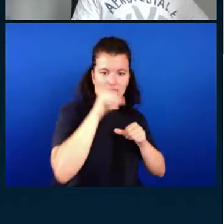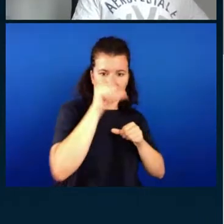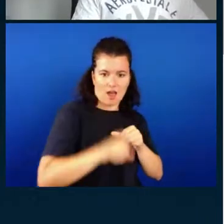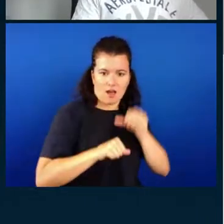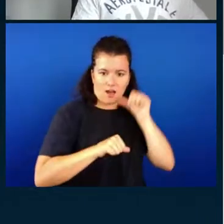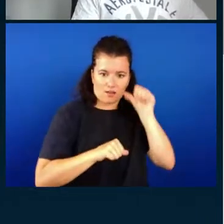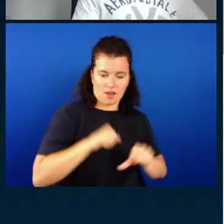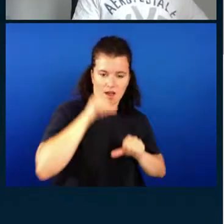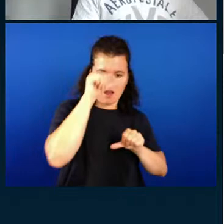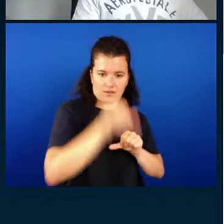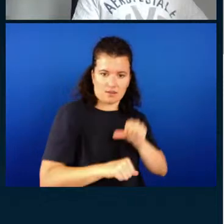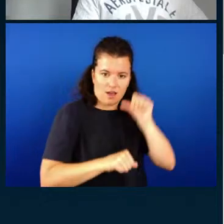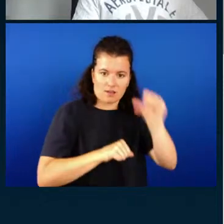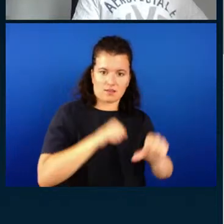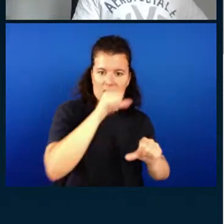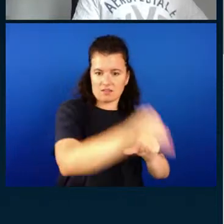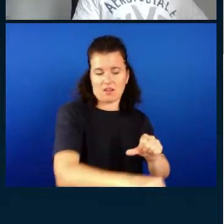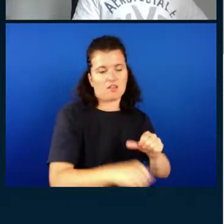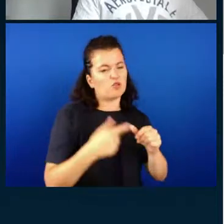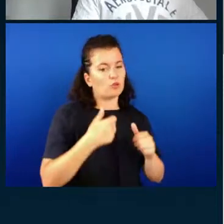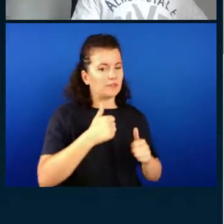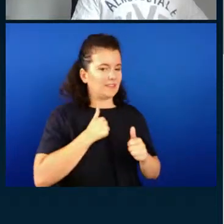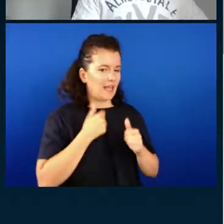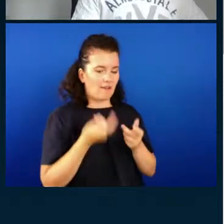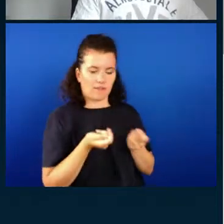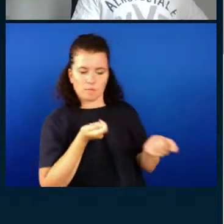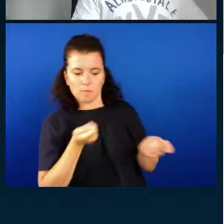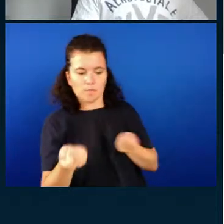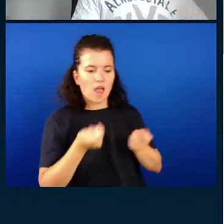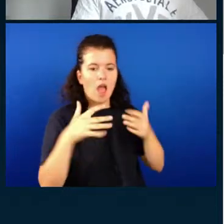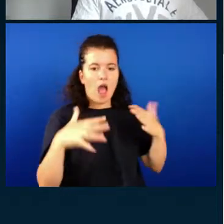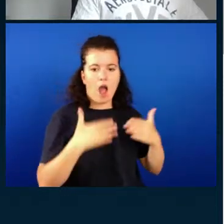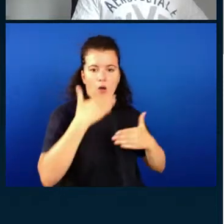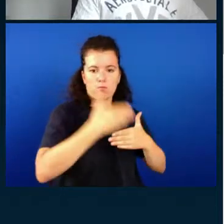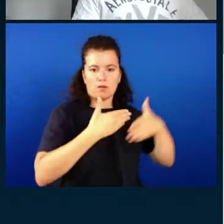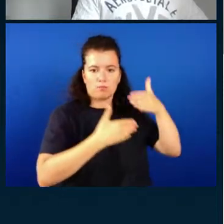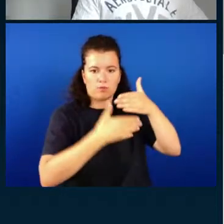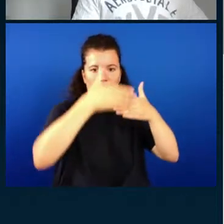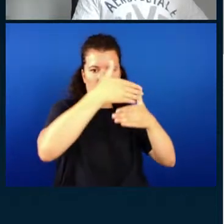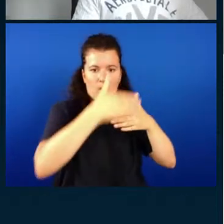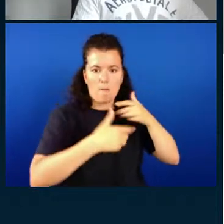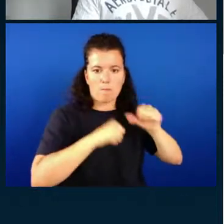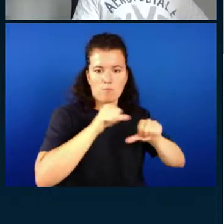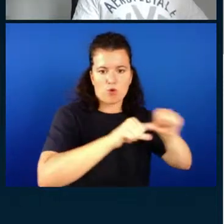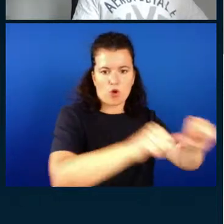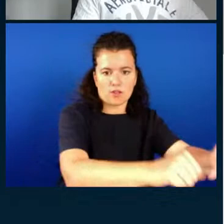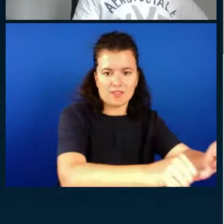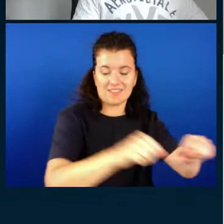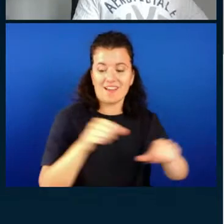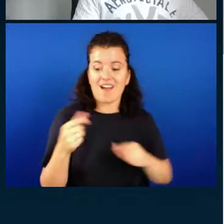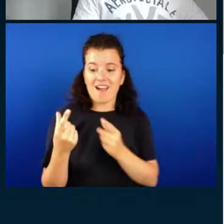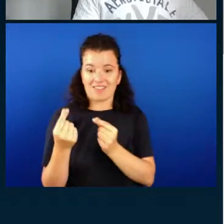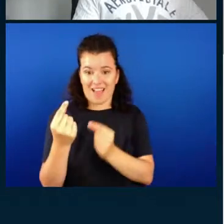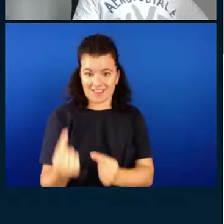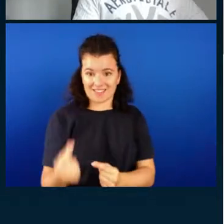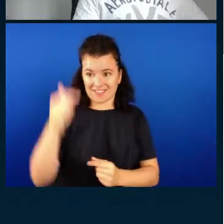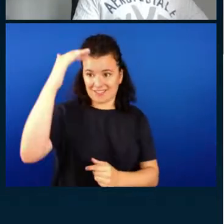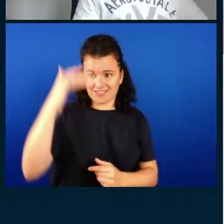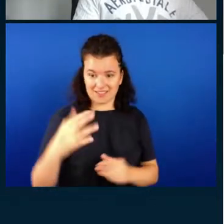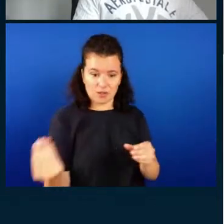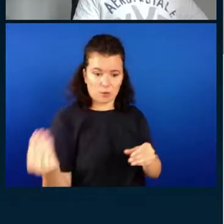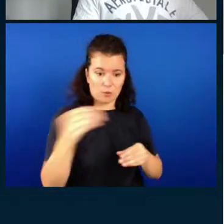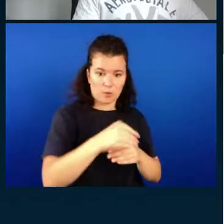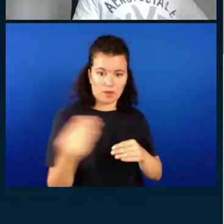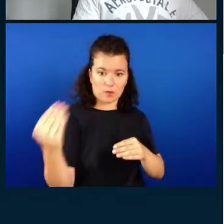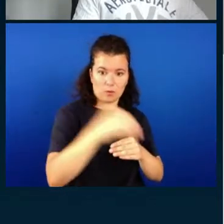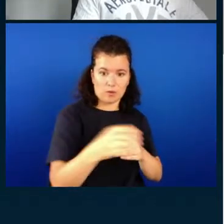deployment process or your build process. And using these tasks, we are going to build a custom